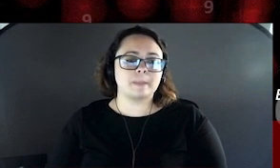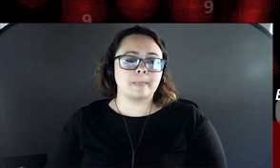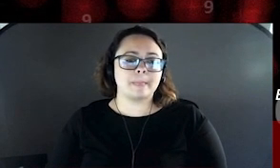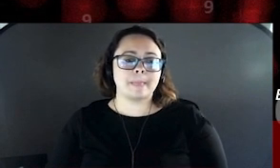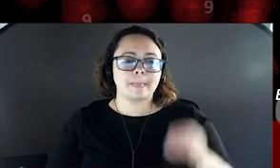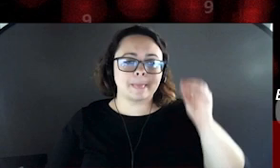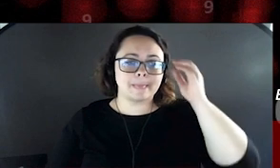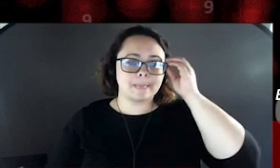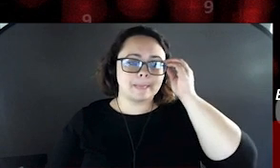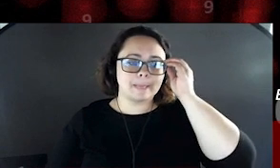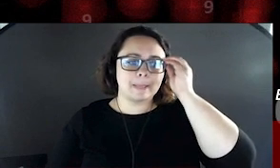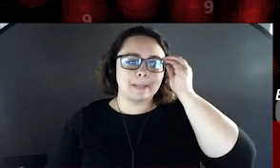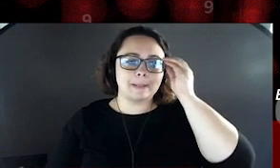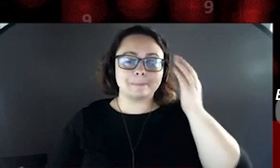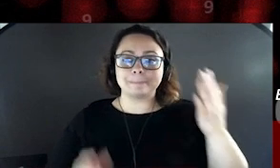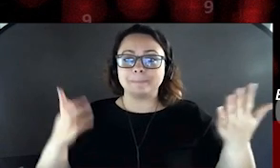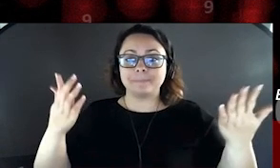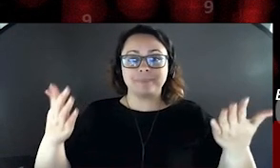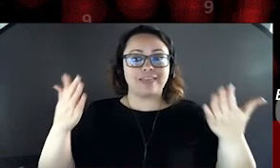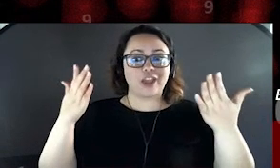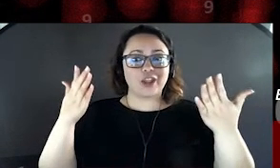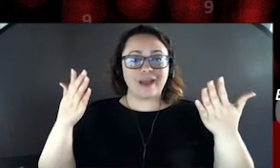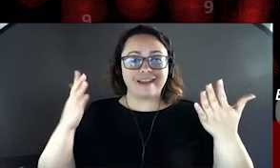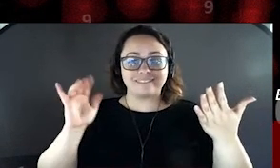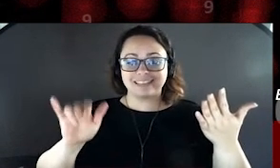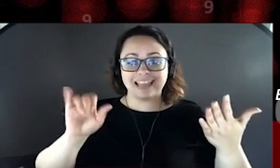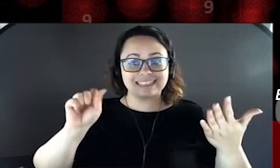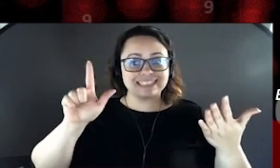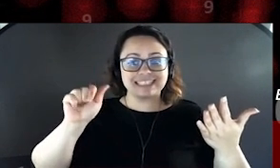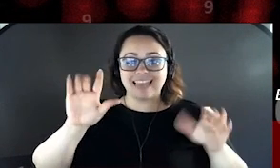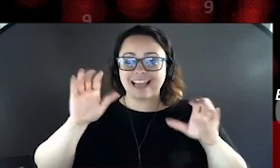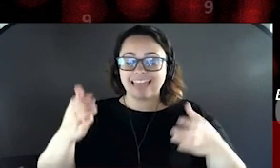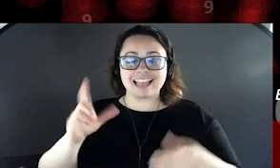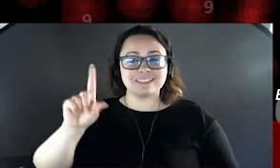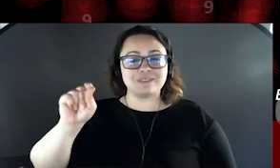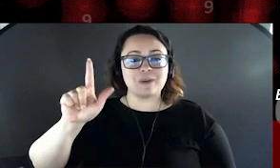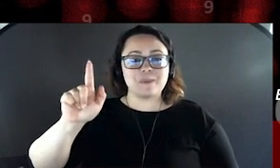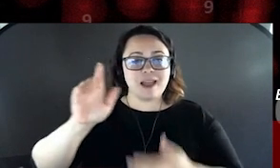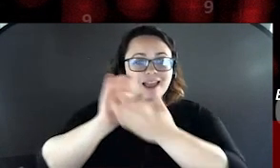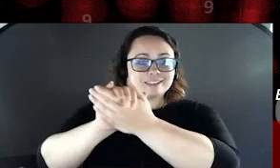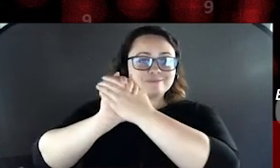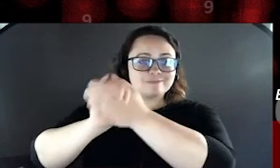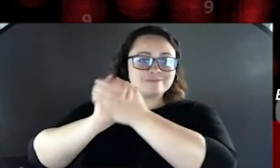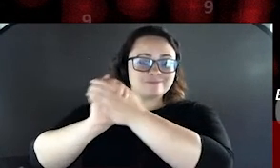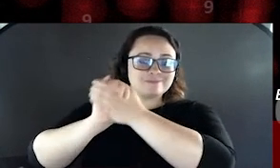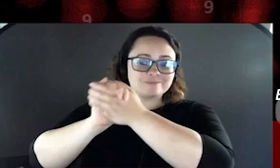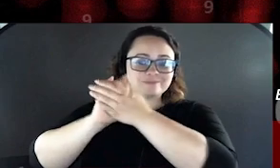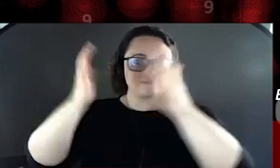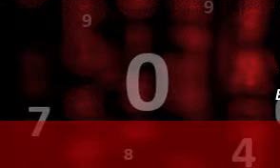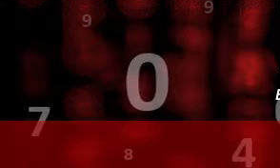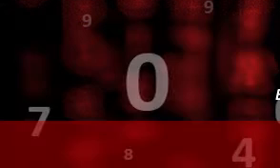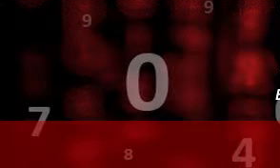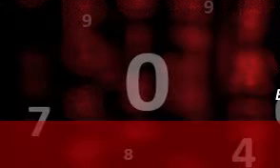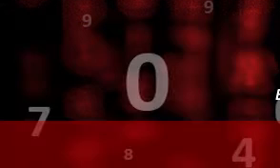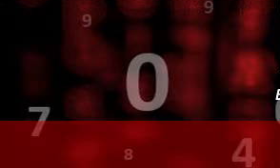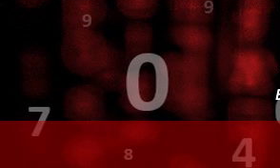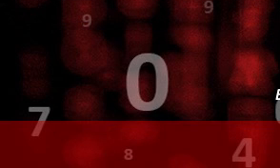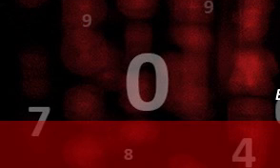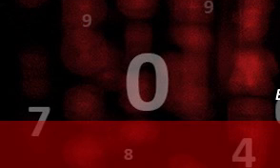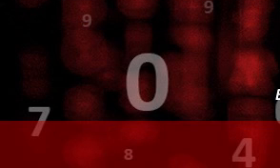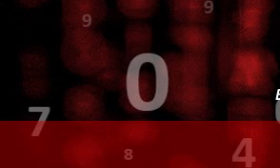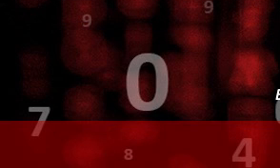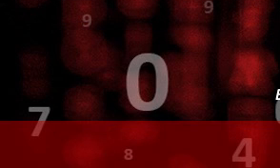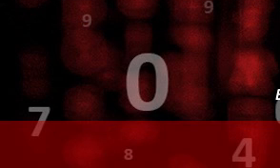And there you have it, folks, the ISLA class of 2021. Congratulations, everyone. Yeah.